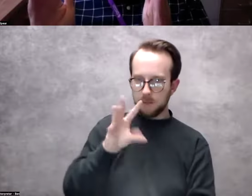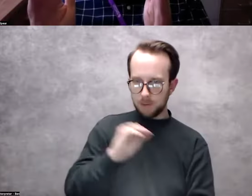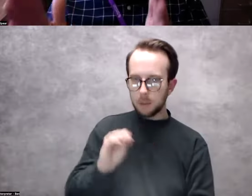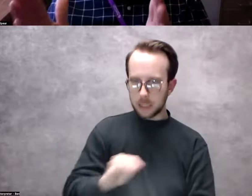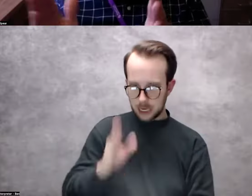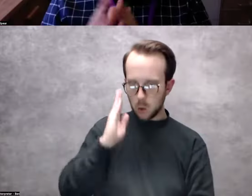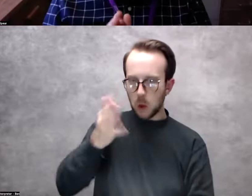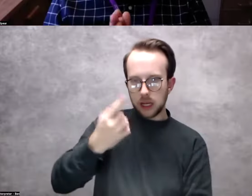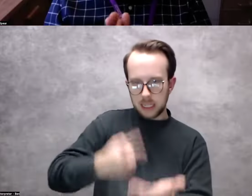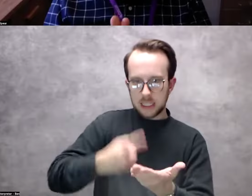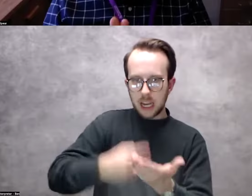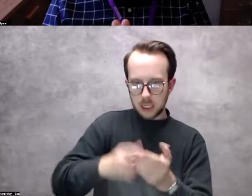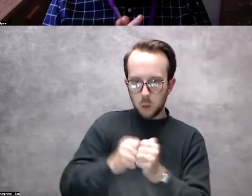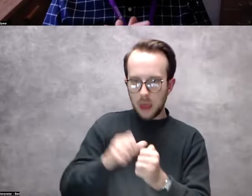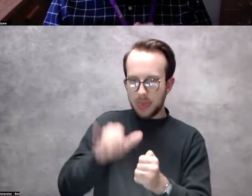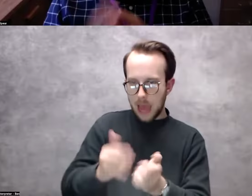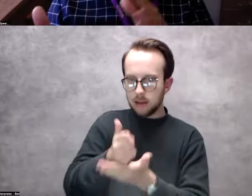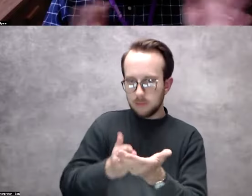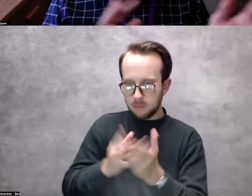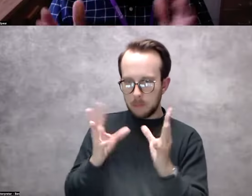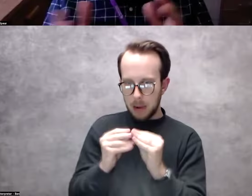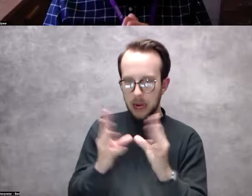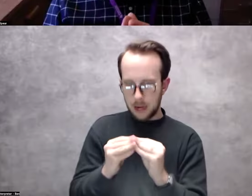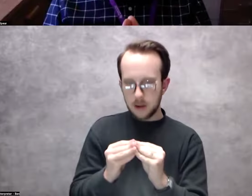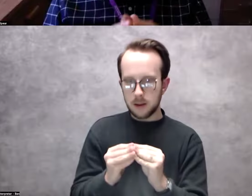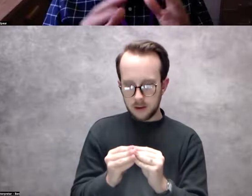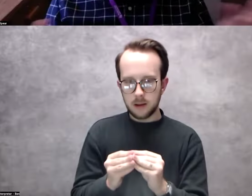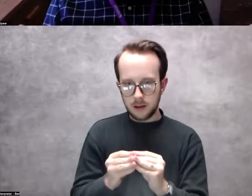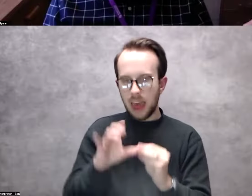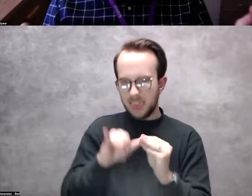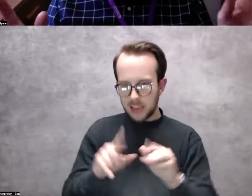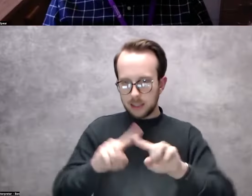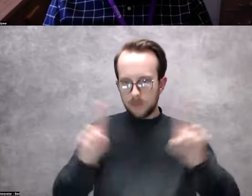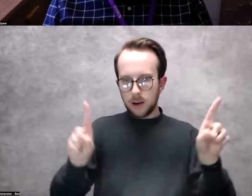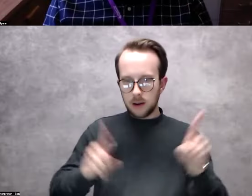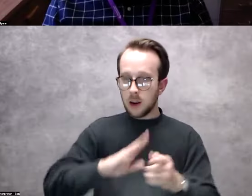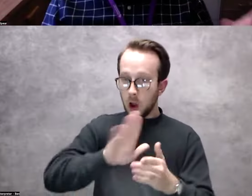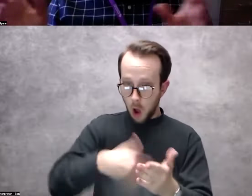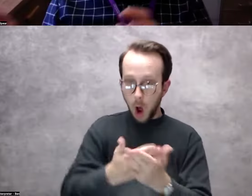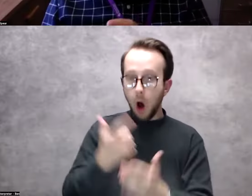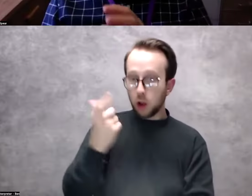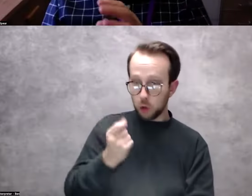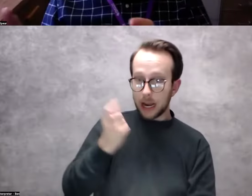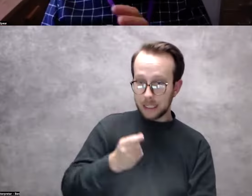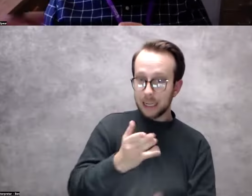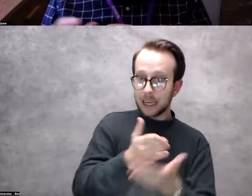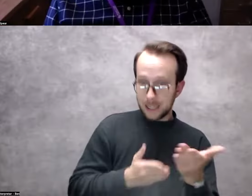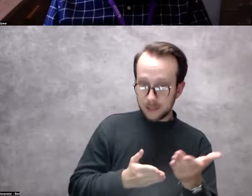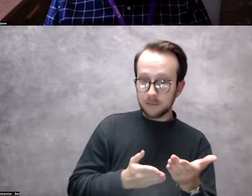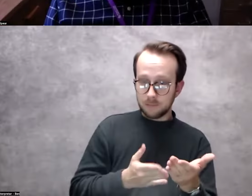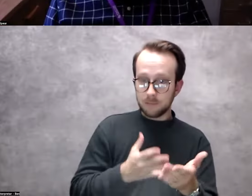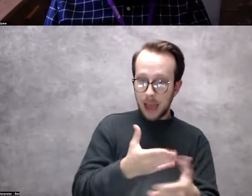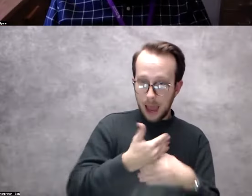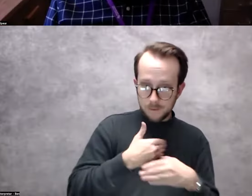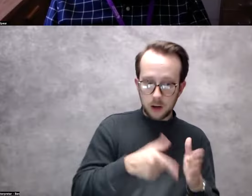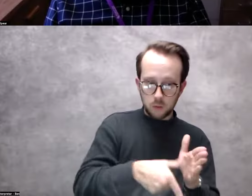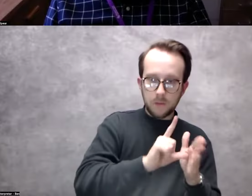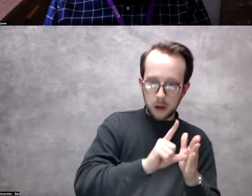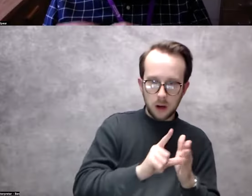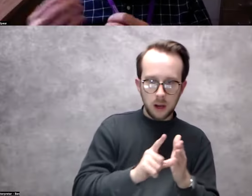discussed at that study section. So that's the distinction. So all grants get a review, but only roughly half of them actually will